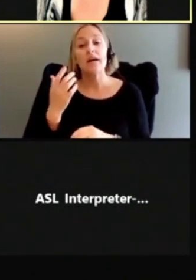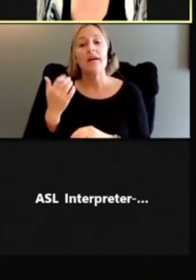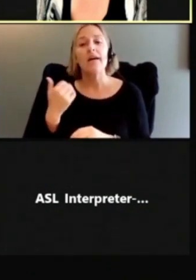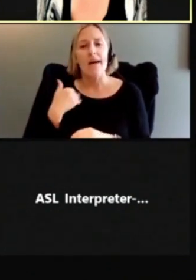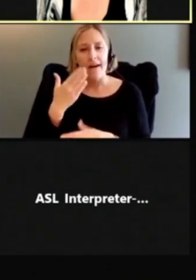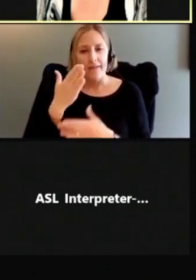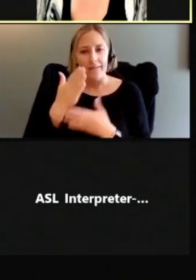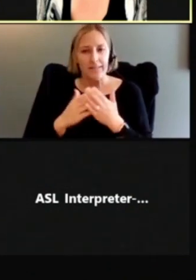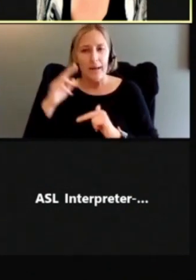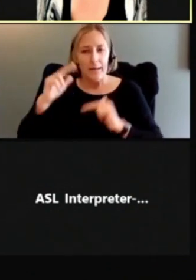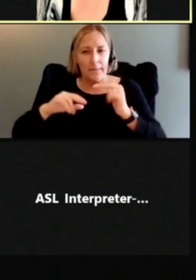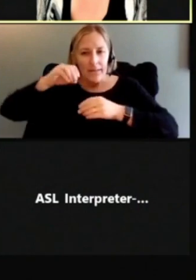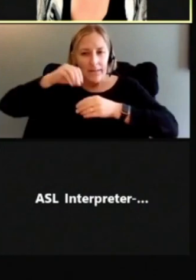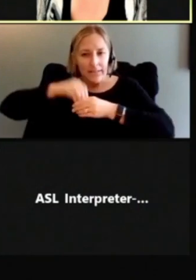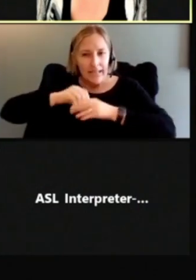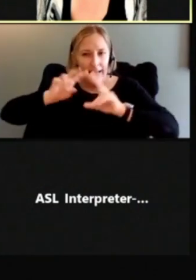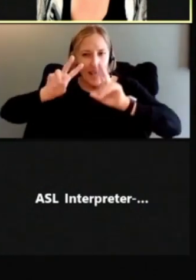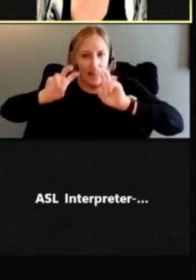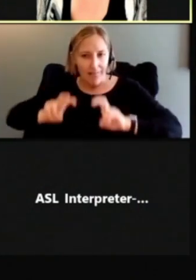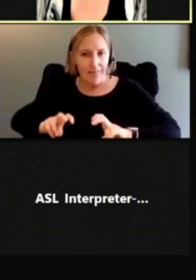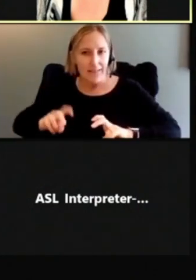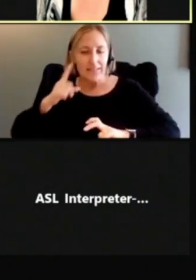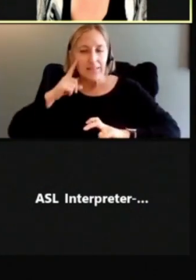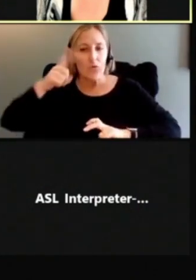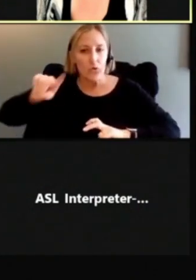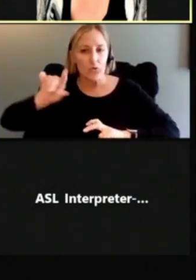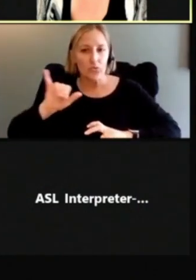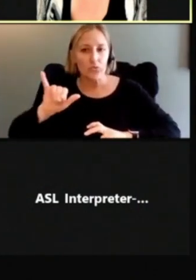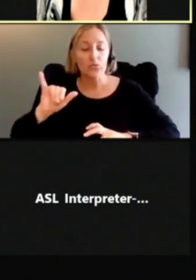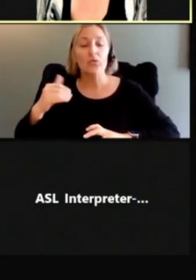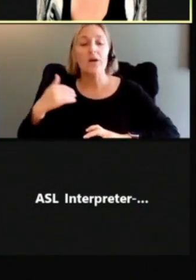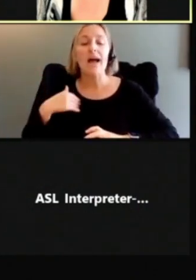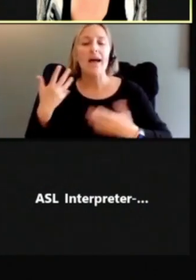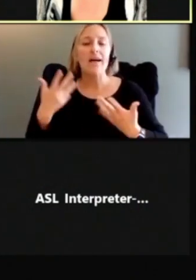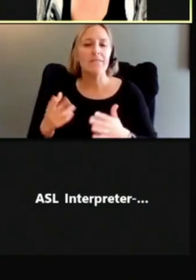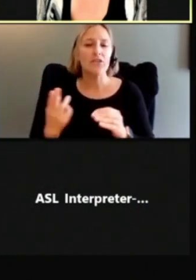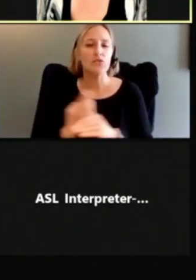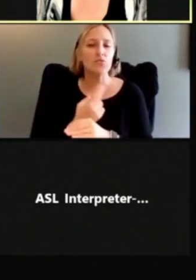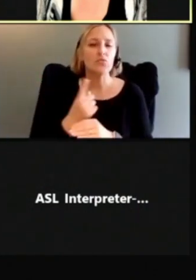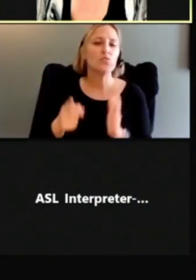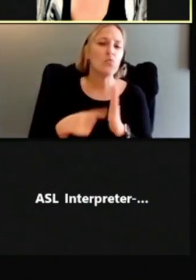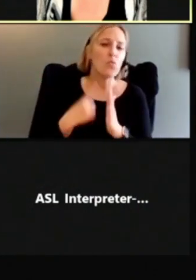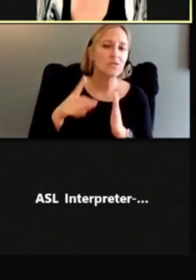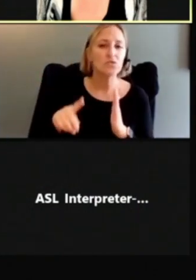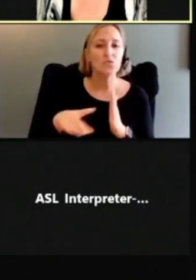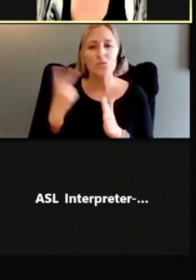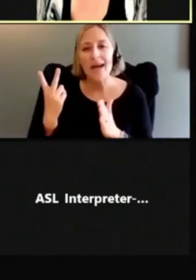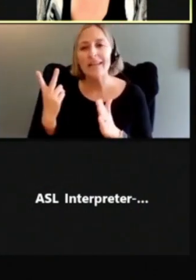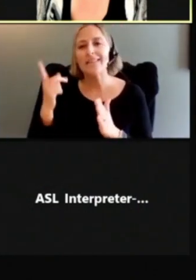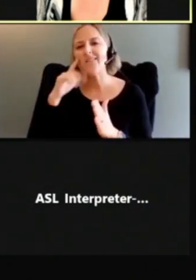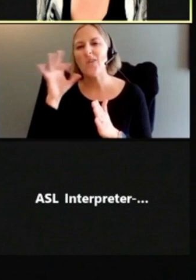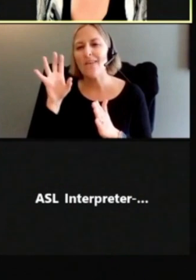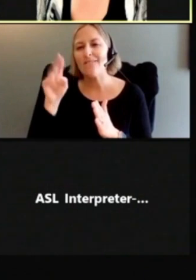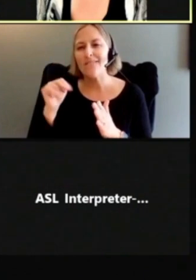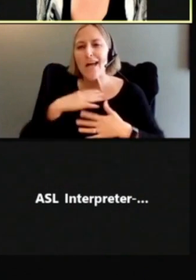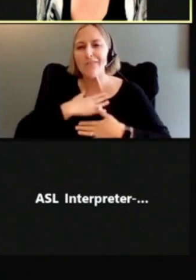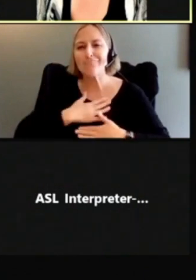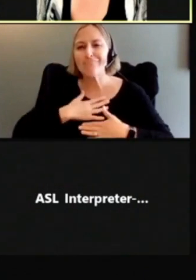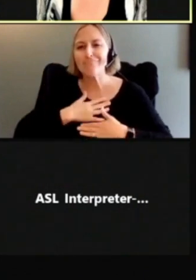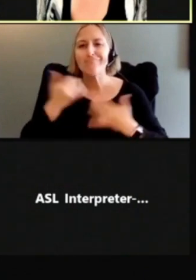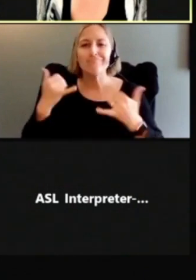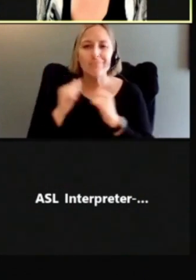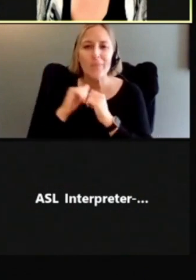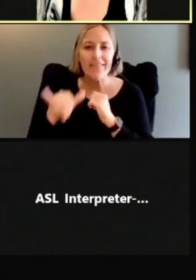some built-in analytics for you. I've only used it once or twice and just for fun, kind of messing around. So I would